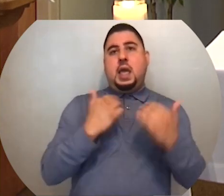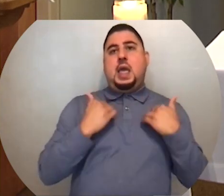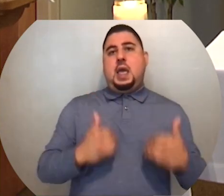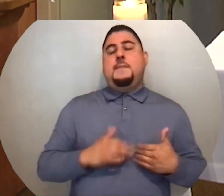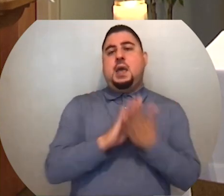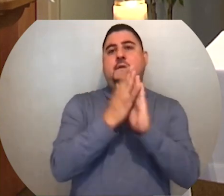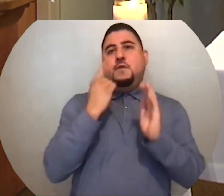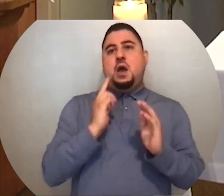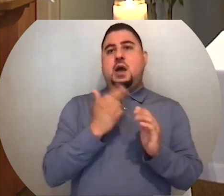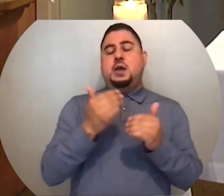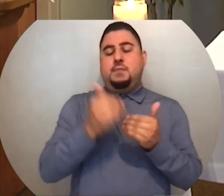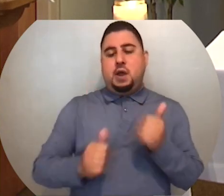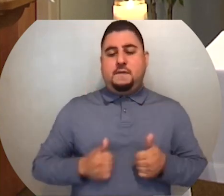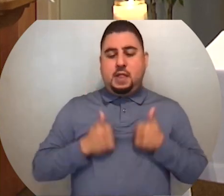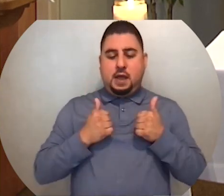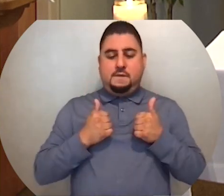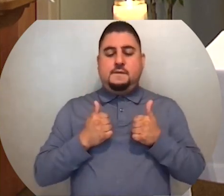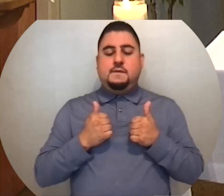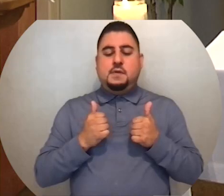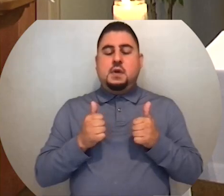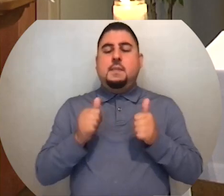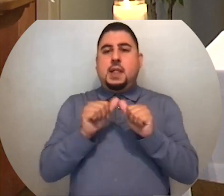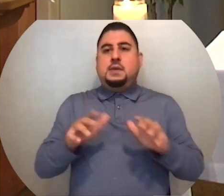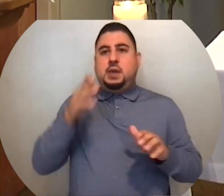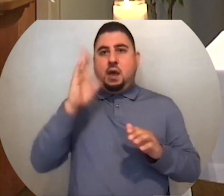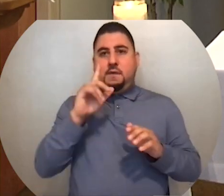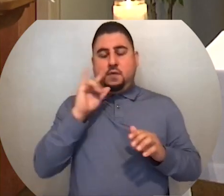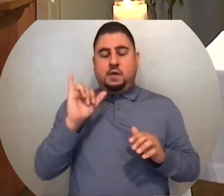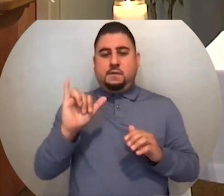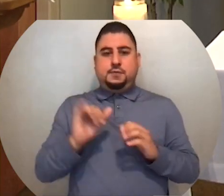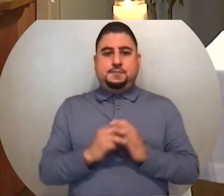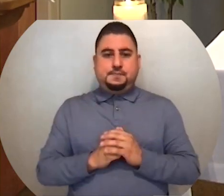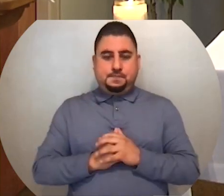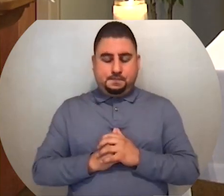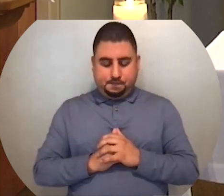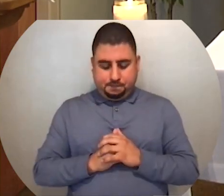will become for us the bread of life. Blessed be God forever.